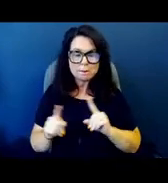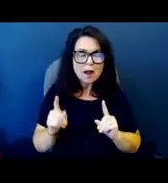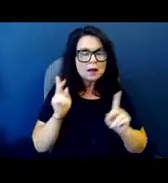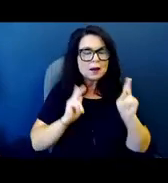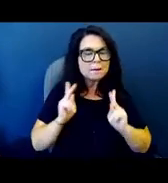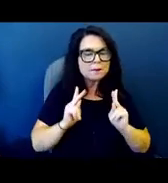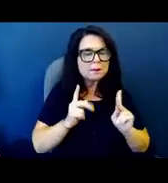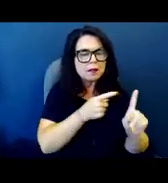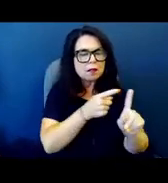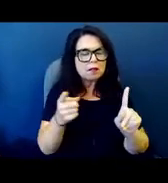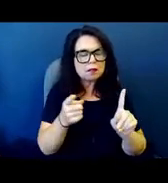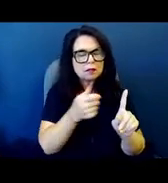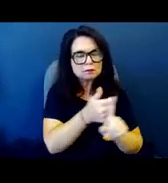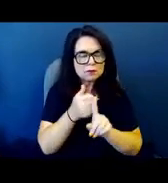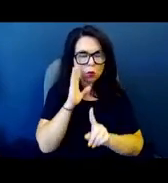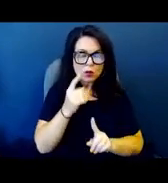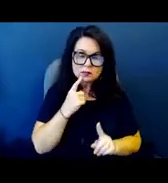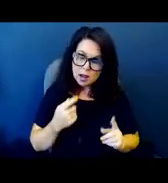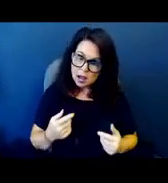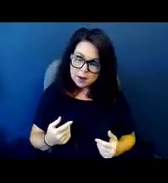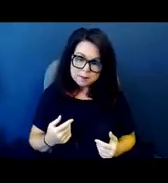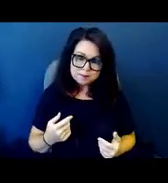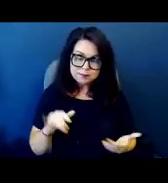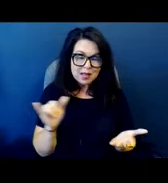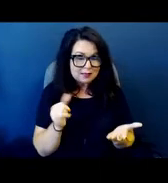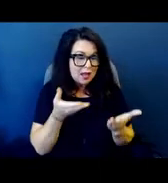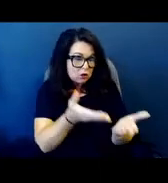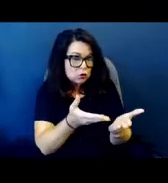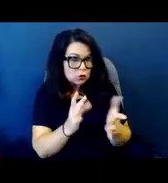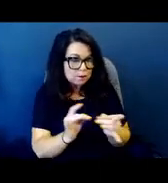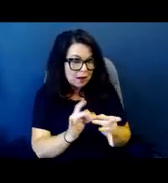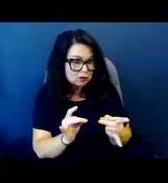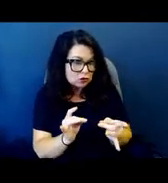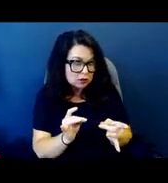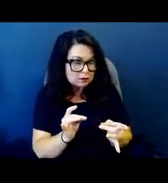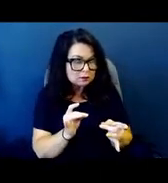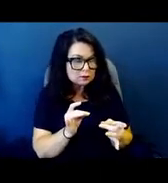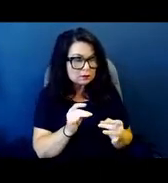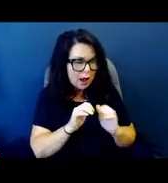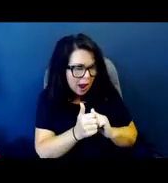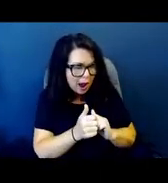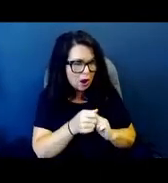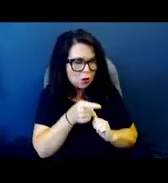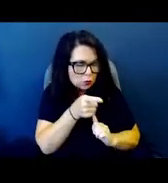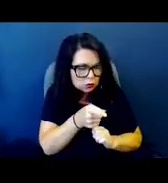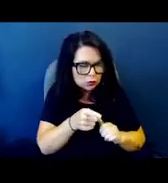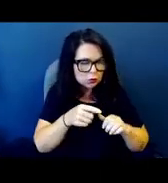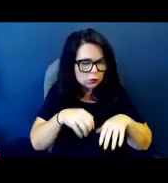know, I admire, like you said, the way you do your advocacy,